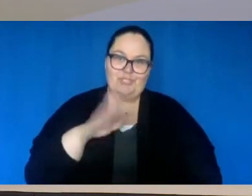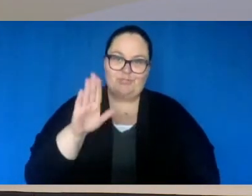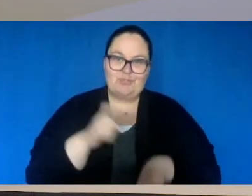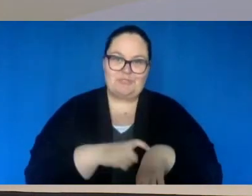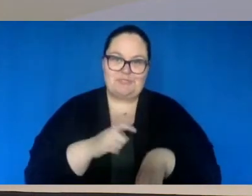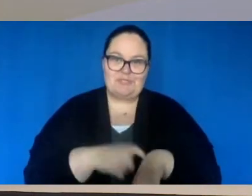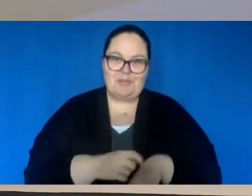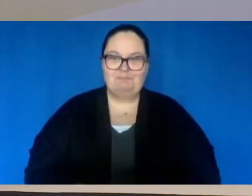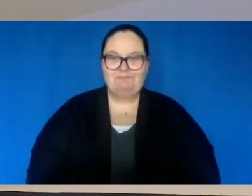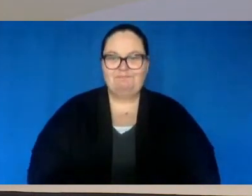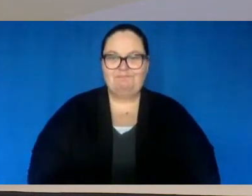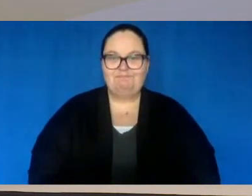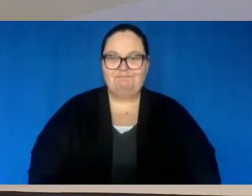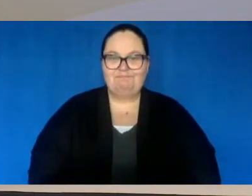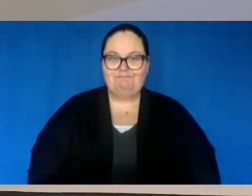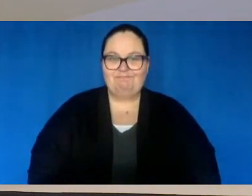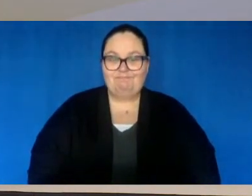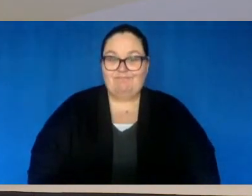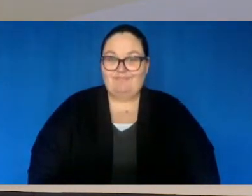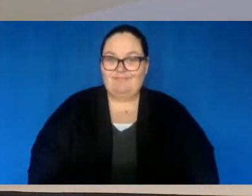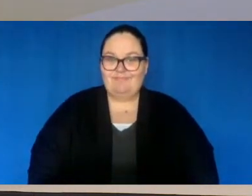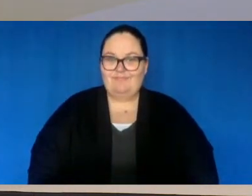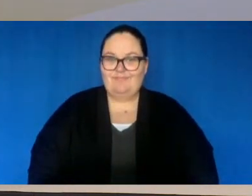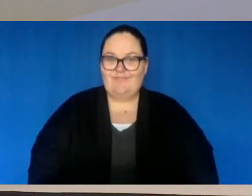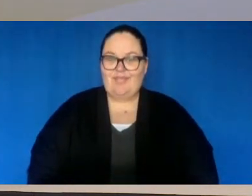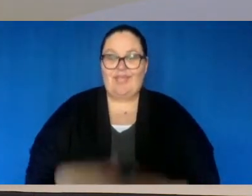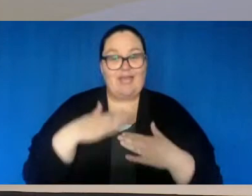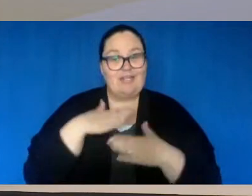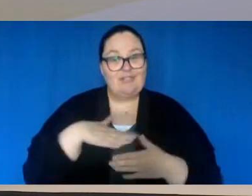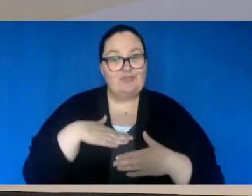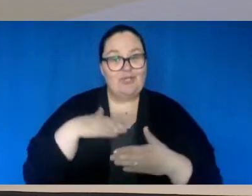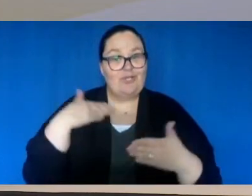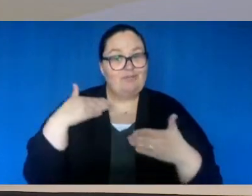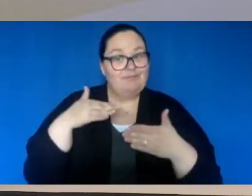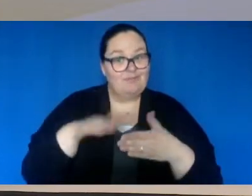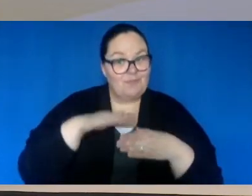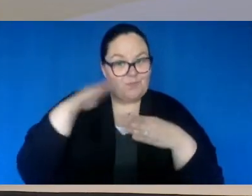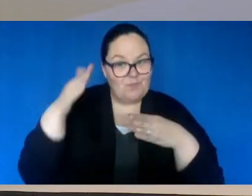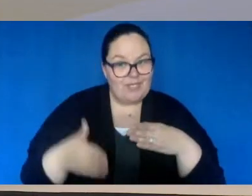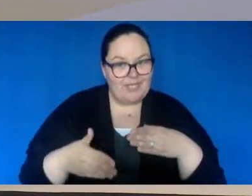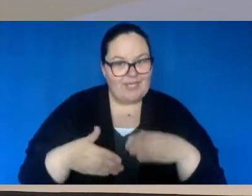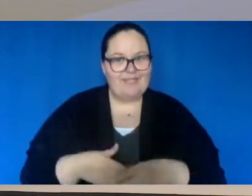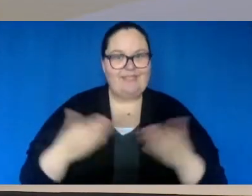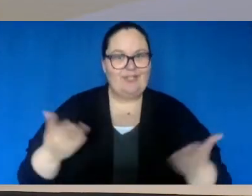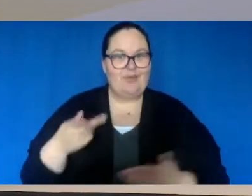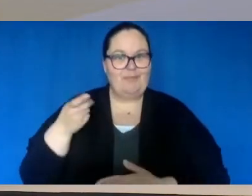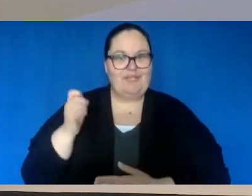Enjoy as we almost go into another weekend. Enjoy another weekend in PEI.